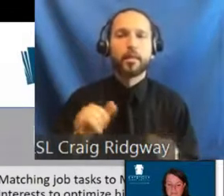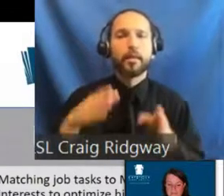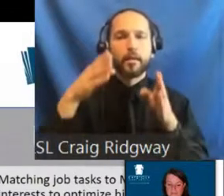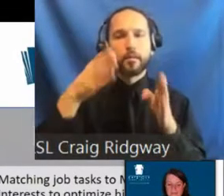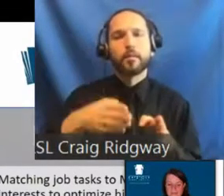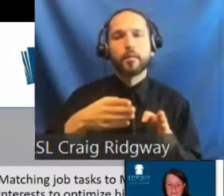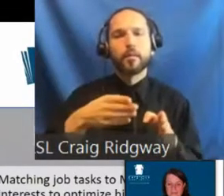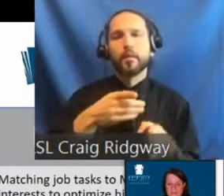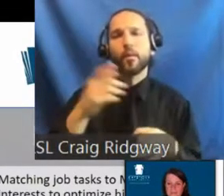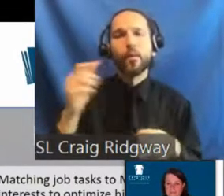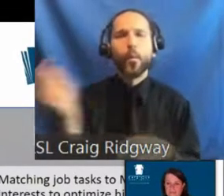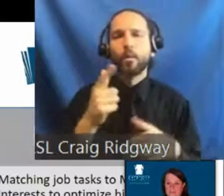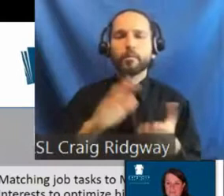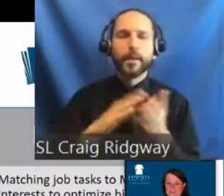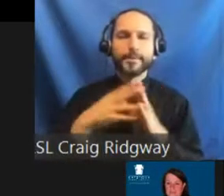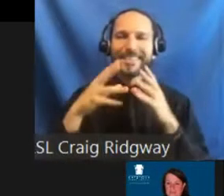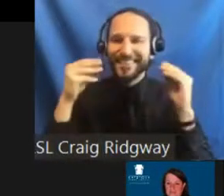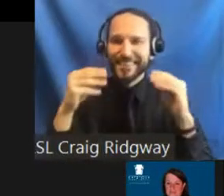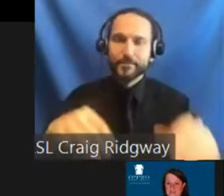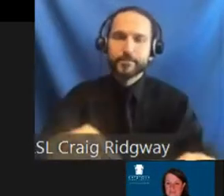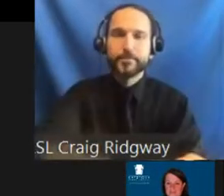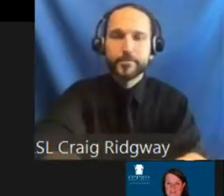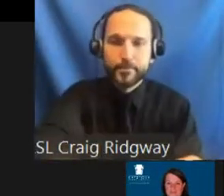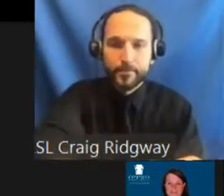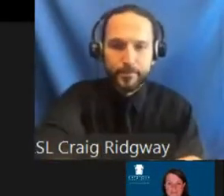makes everyone smile.